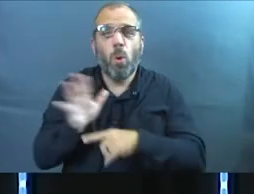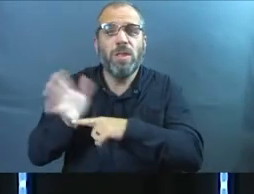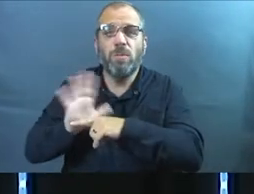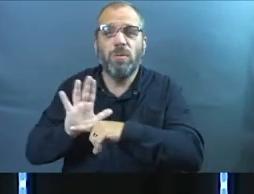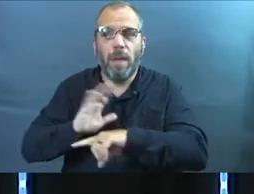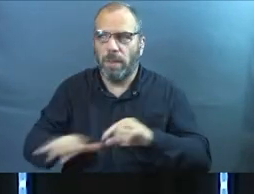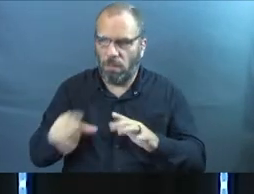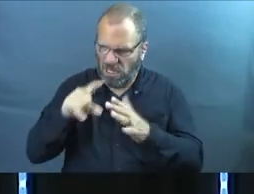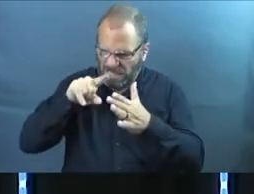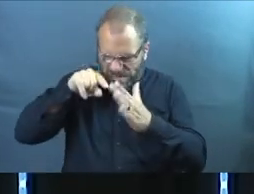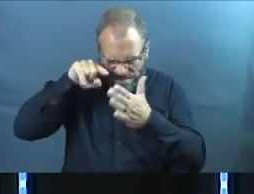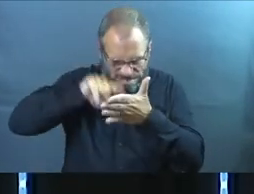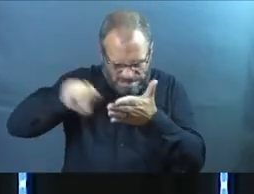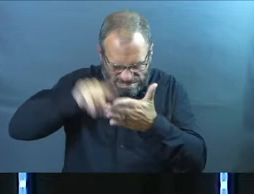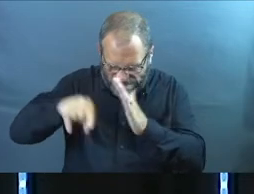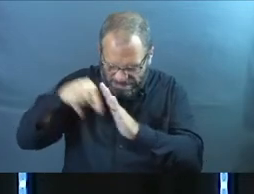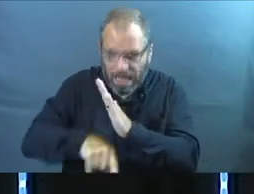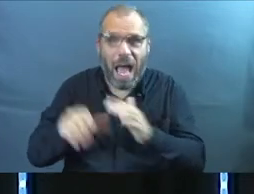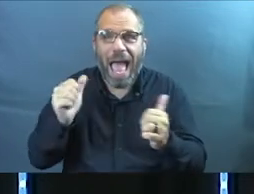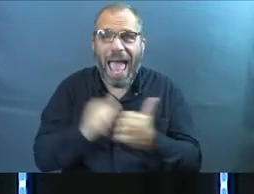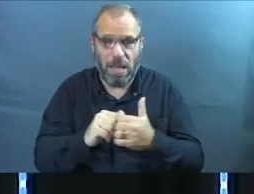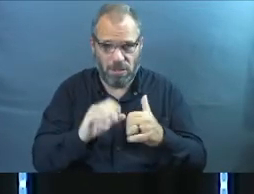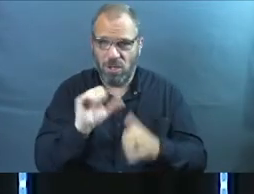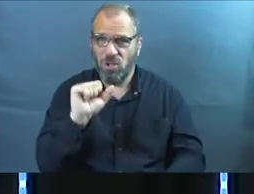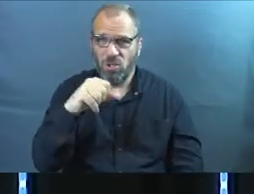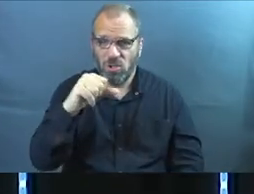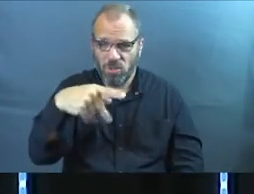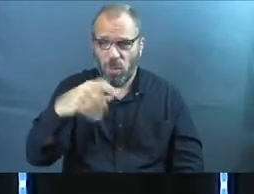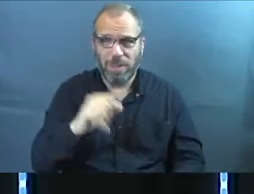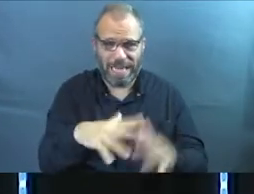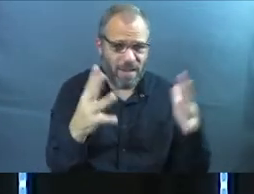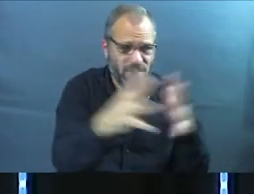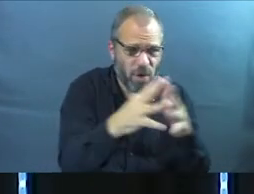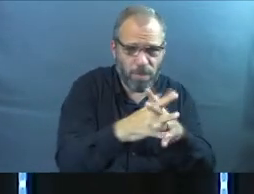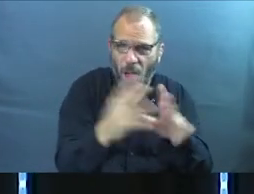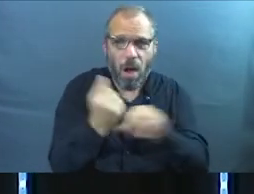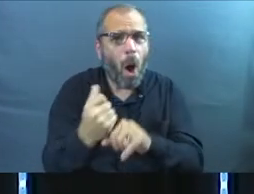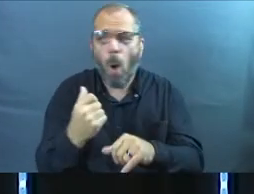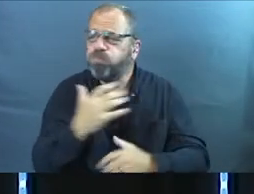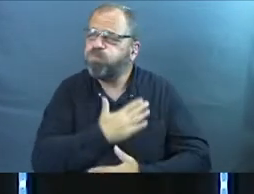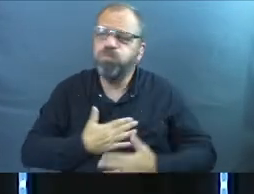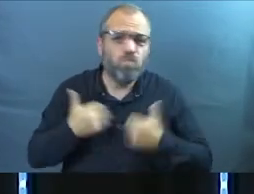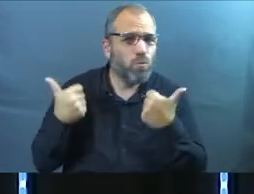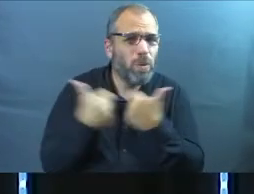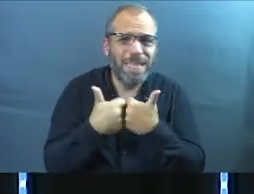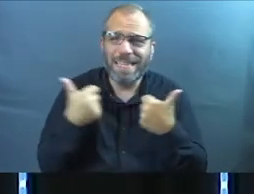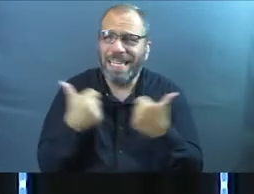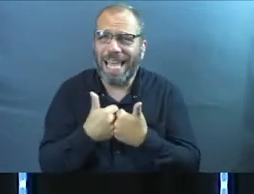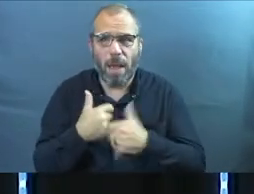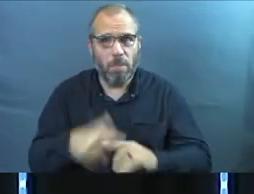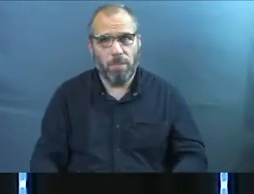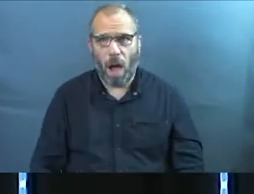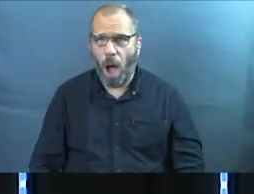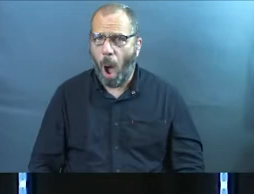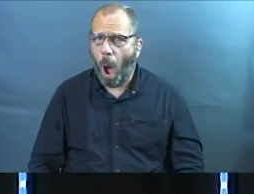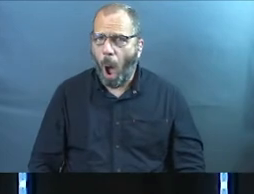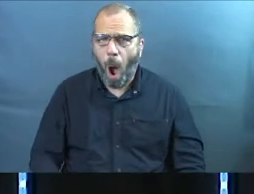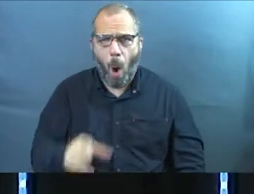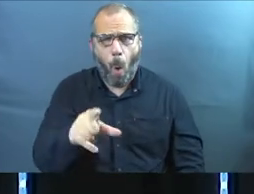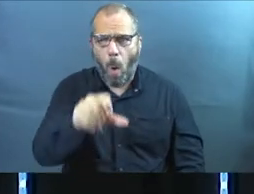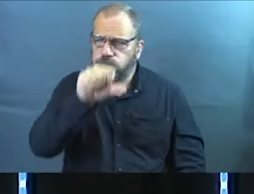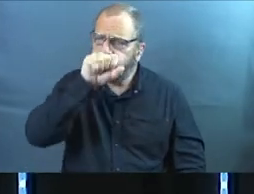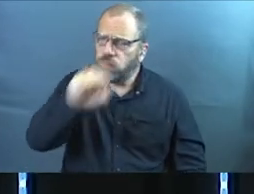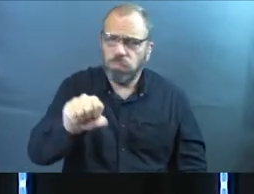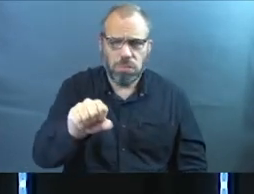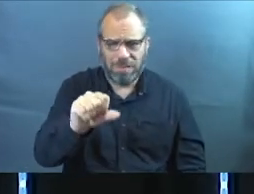but don't go too deep. It's the same with your sports, by the way. Like, enjoy the games, but your sports heroes